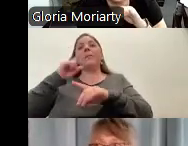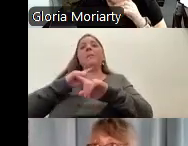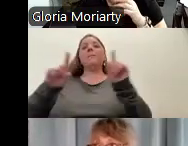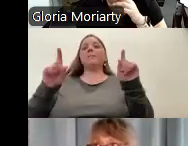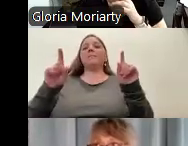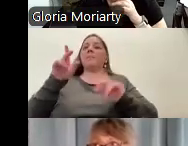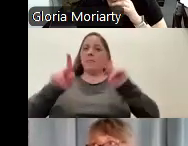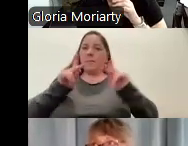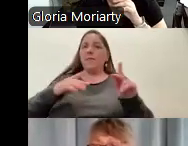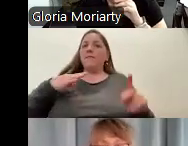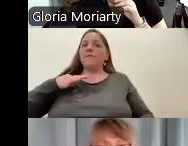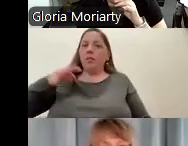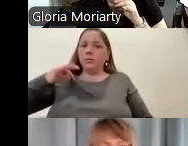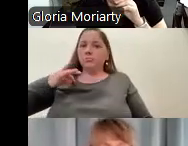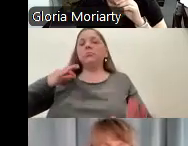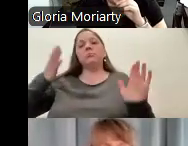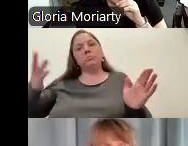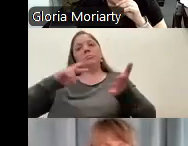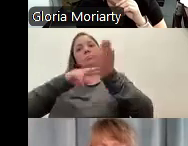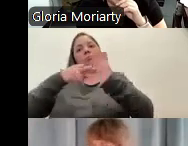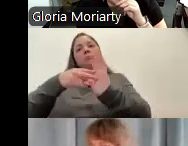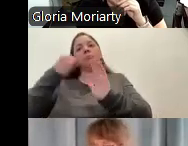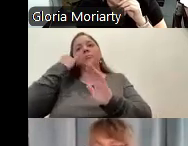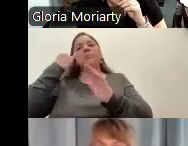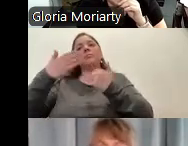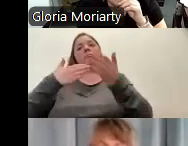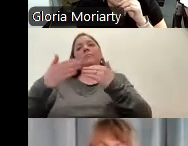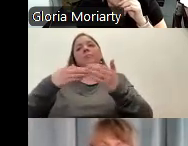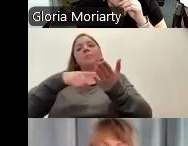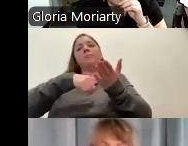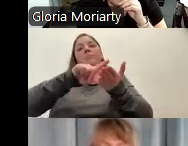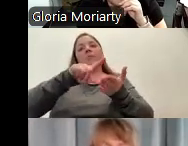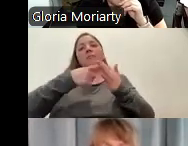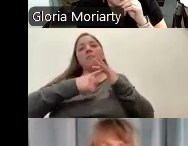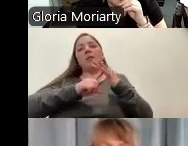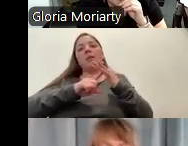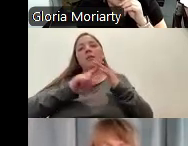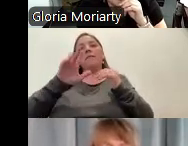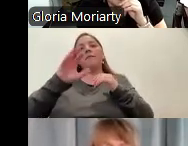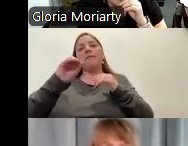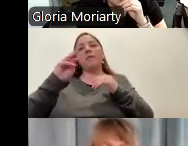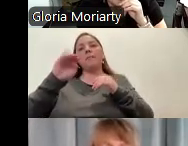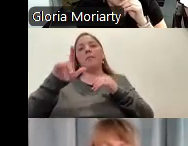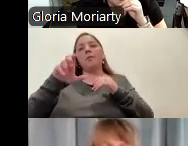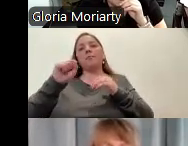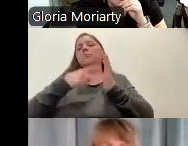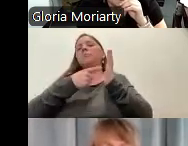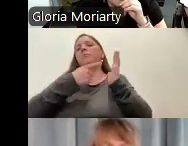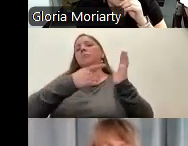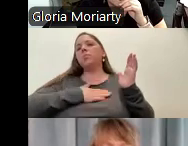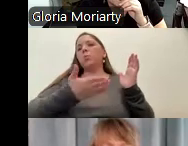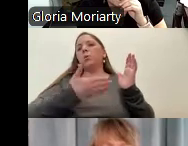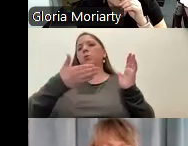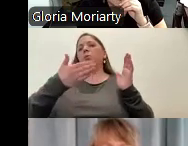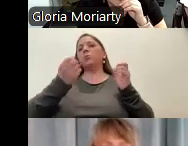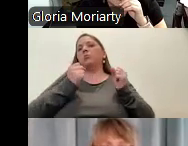they're volunteering. So they do, even though they only get paid the first 50 miles, they're willing to drive the extra 20 on top of